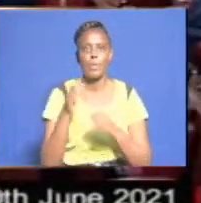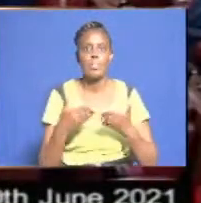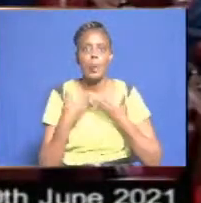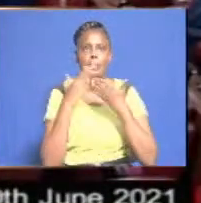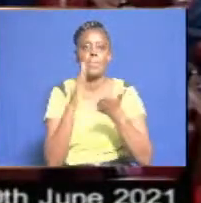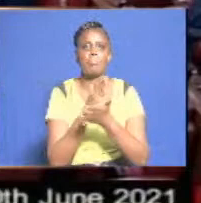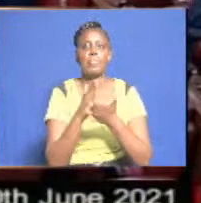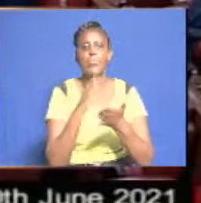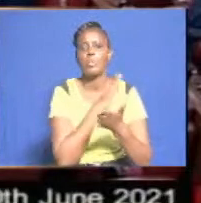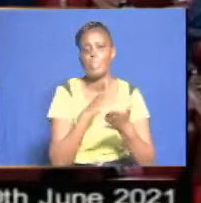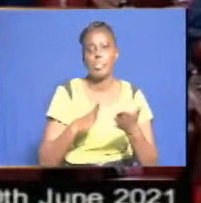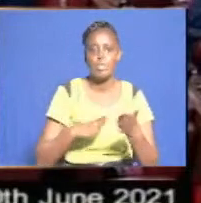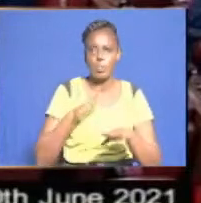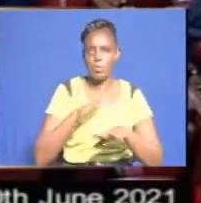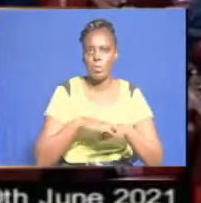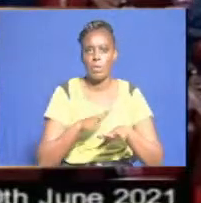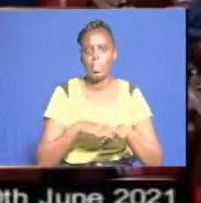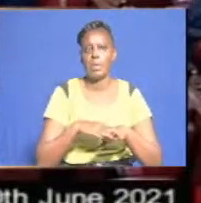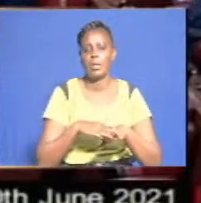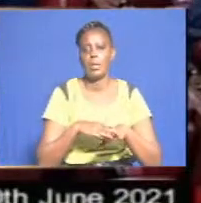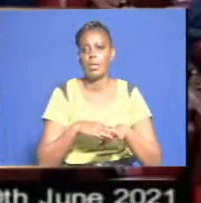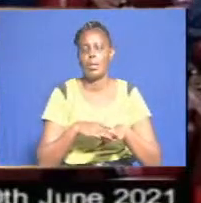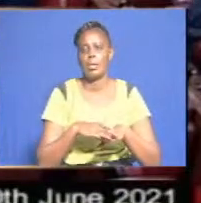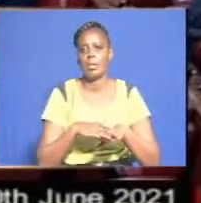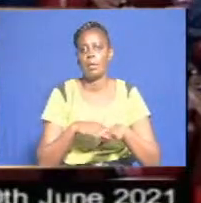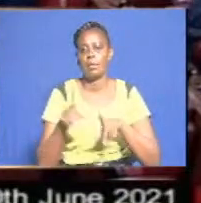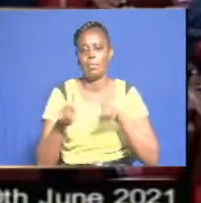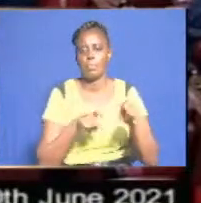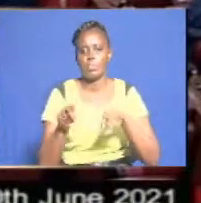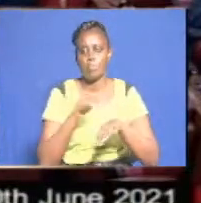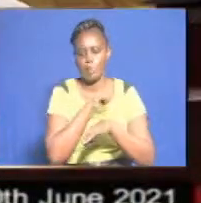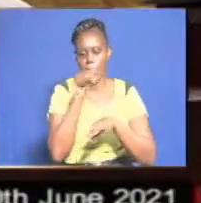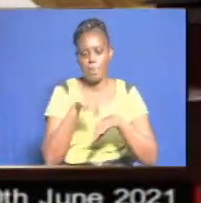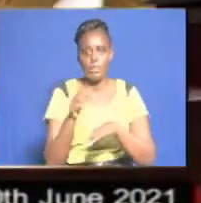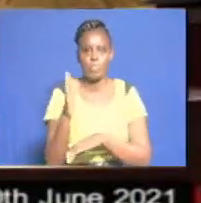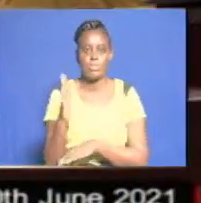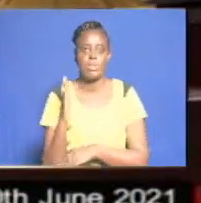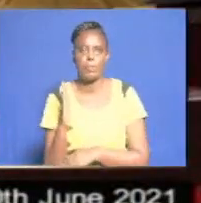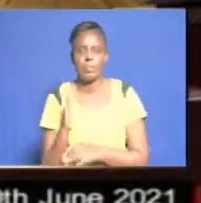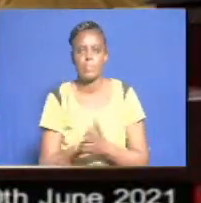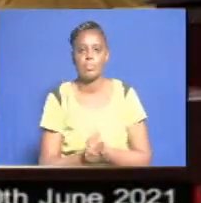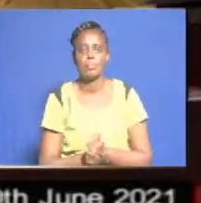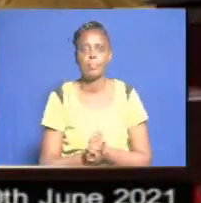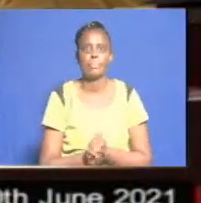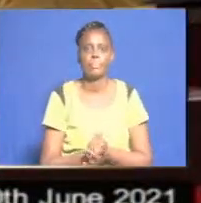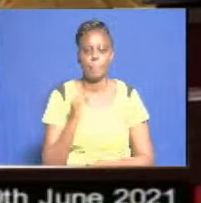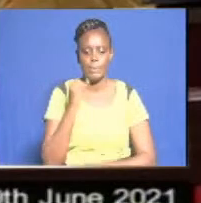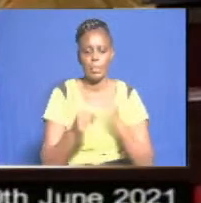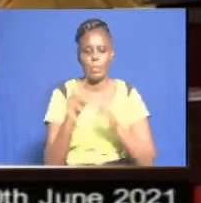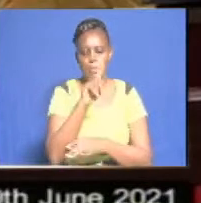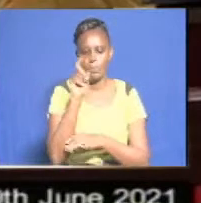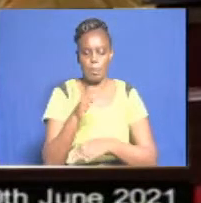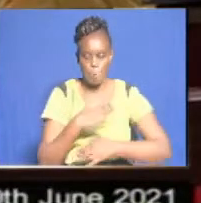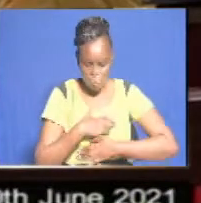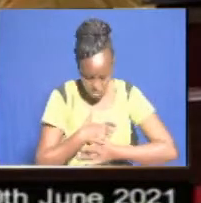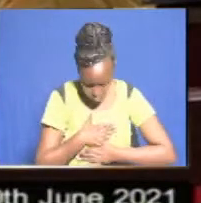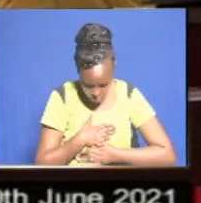to before the Departmental Committee on Administration and National Security. Last question by the member